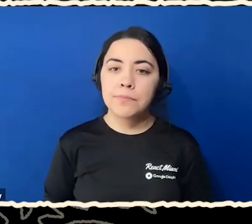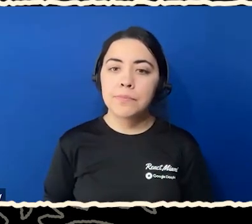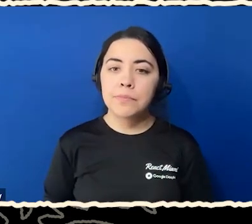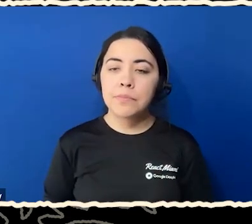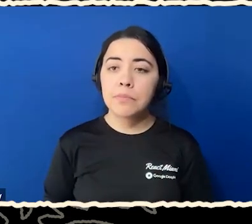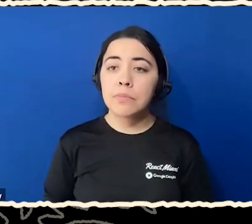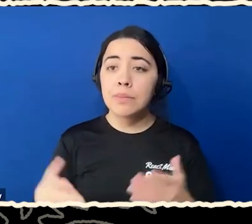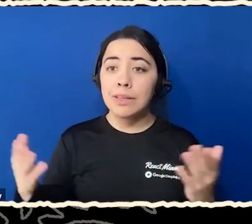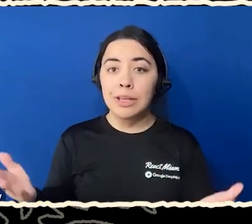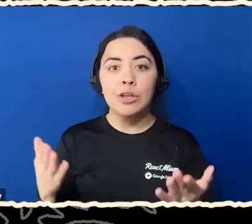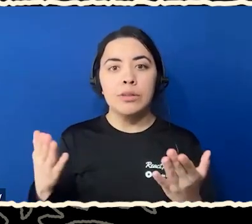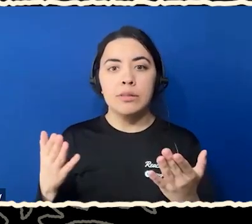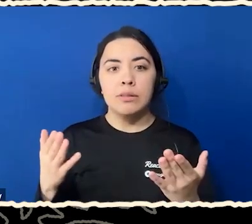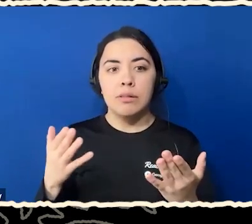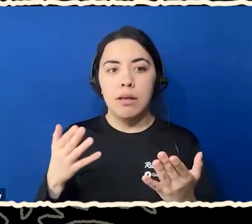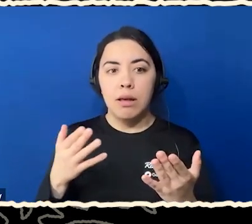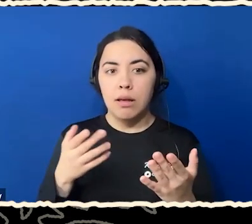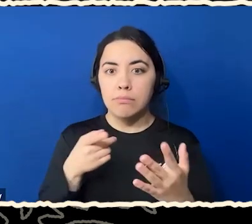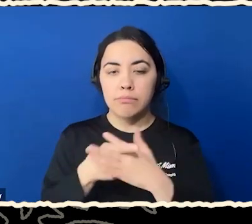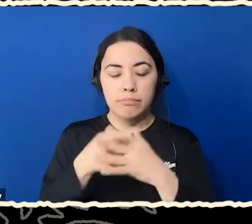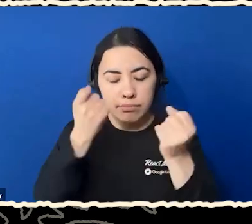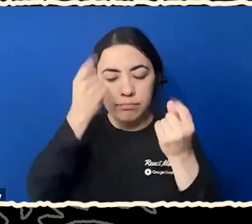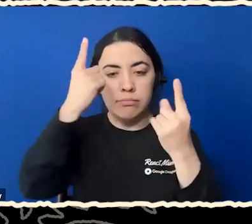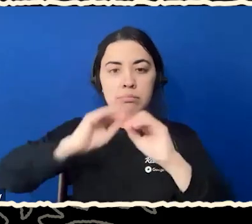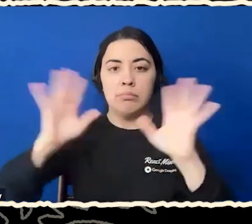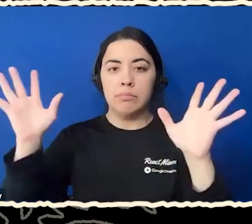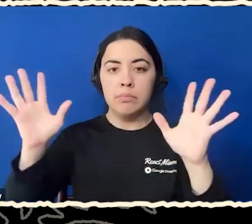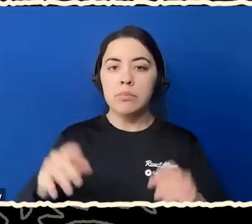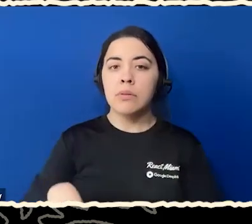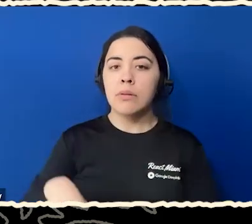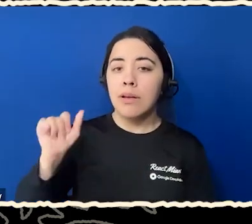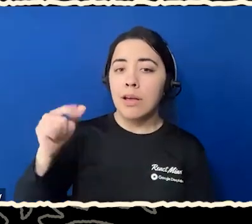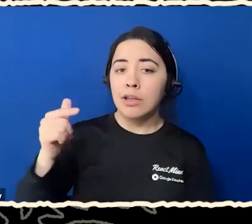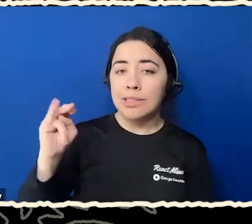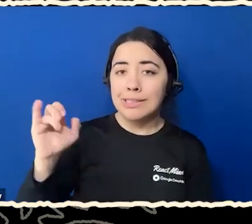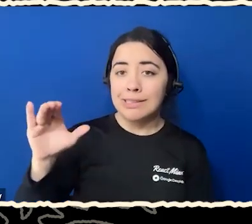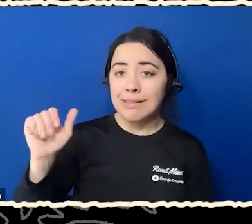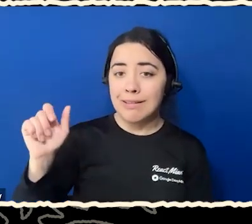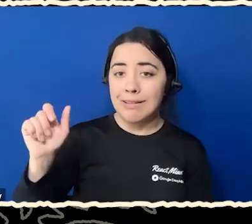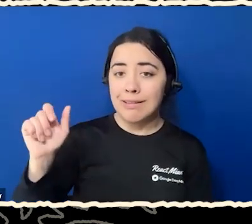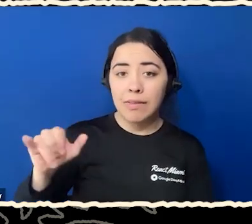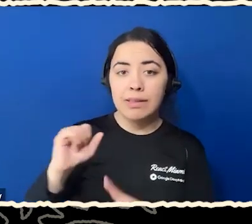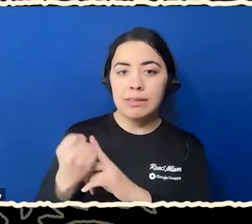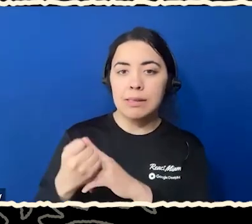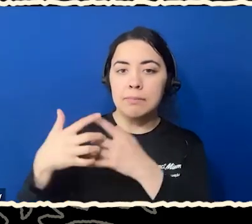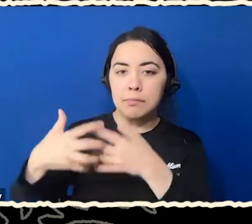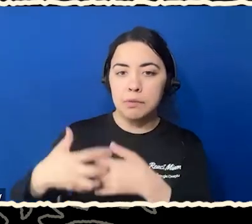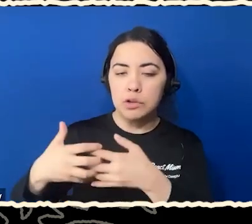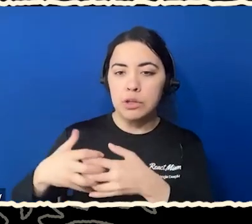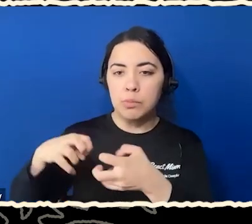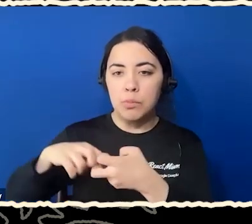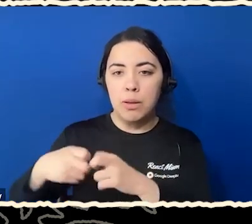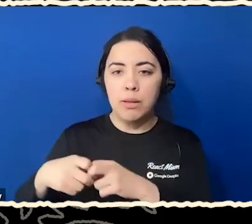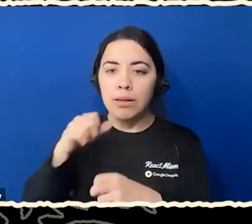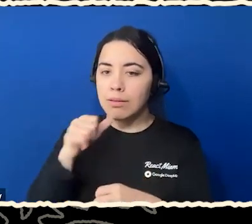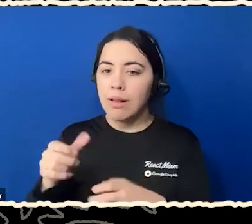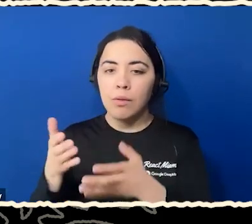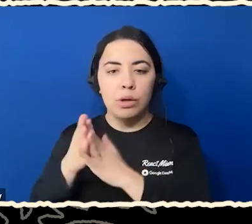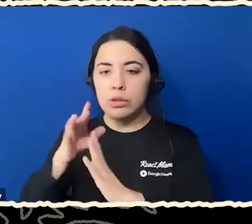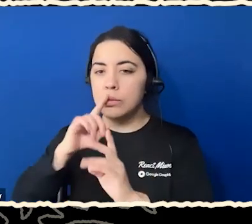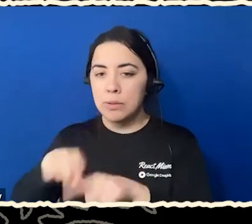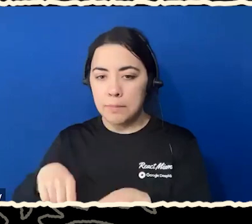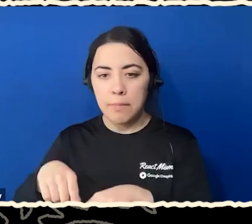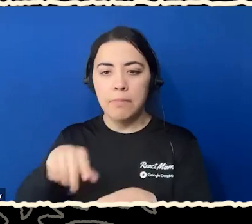Here's the breakthrough. Agentic AI is a state machine problem, not request response, not post get, a